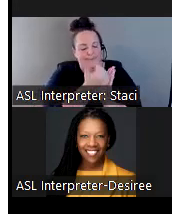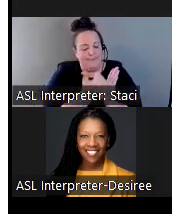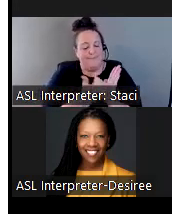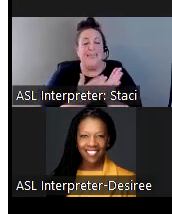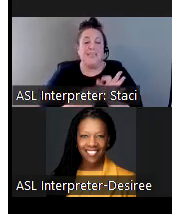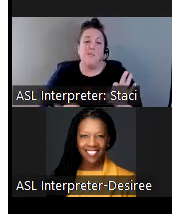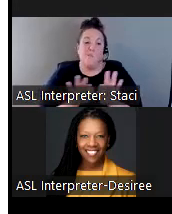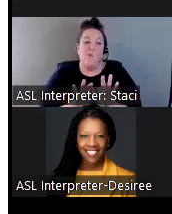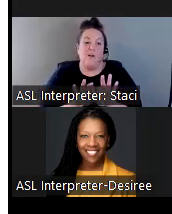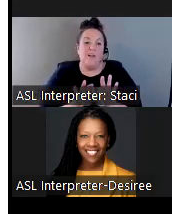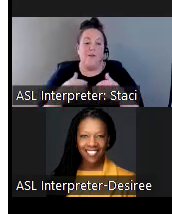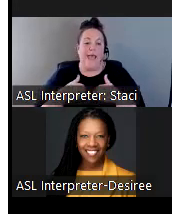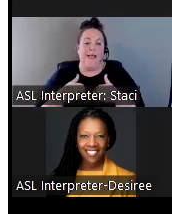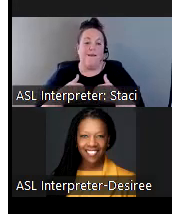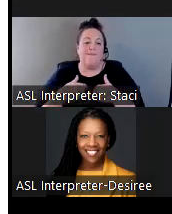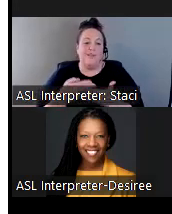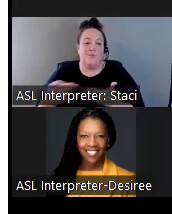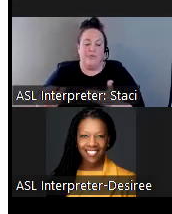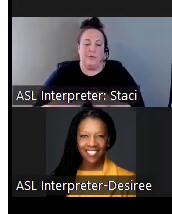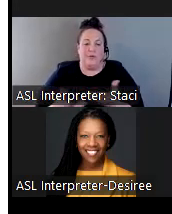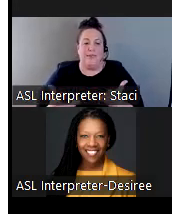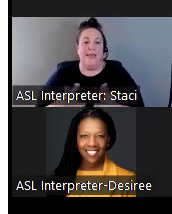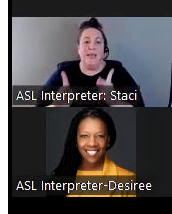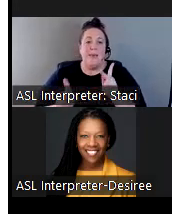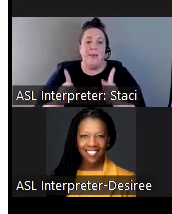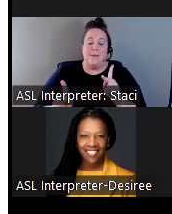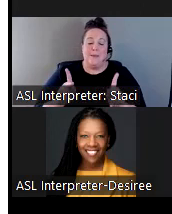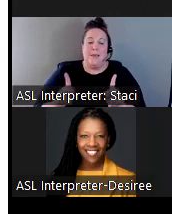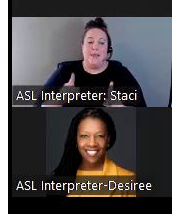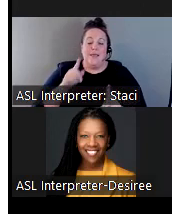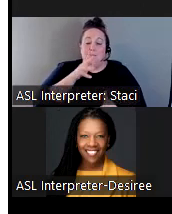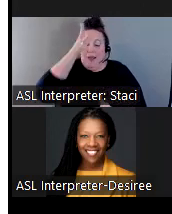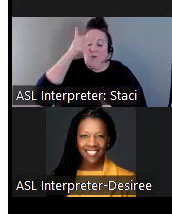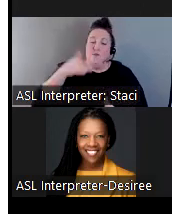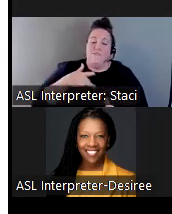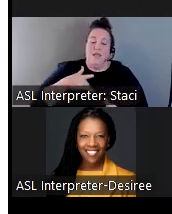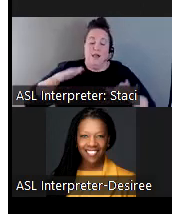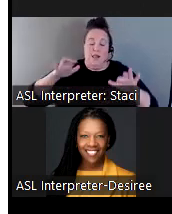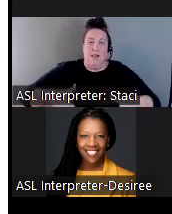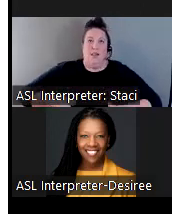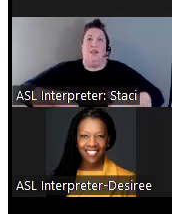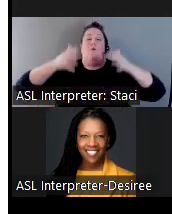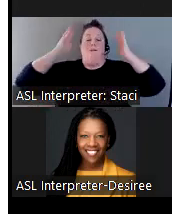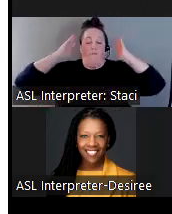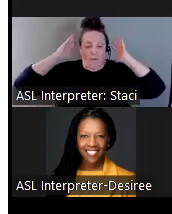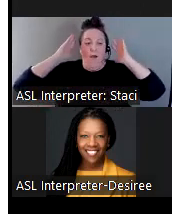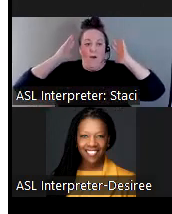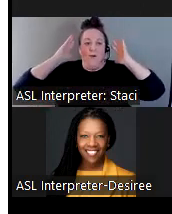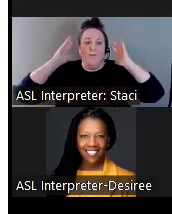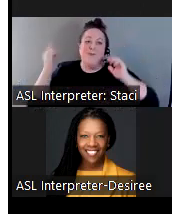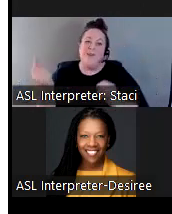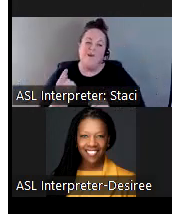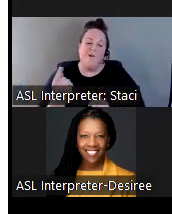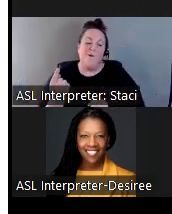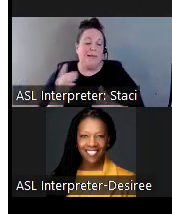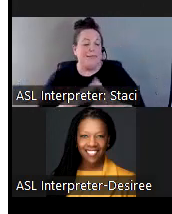handout. Families are going to be overwhelmed in the beginning. We cannot, they're overwhelmed, and we often said,